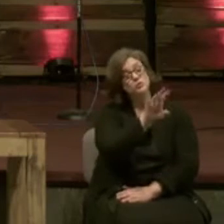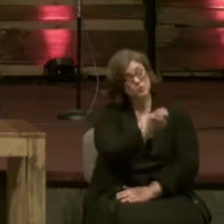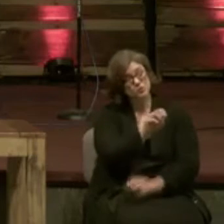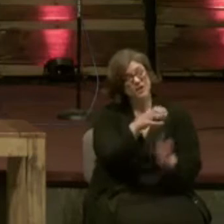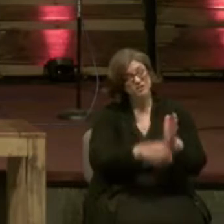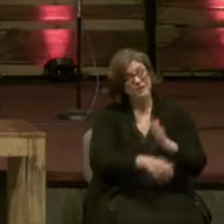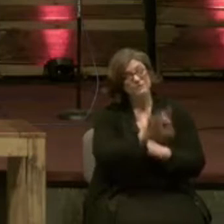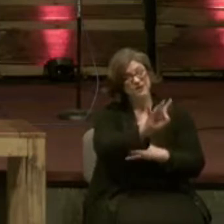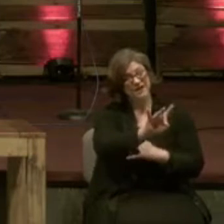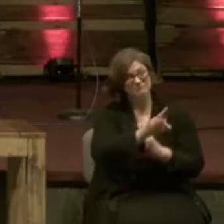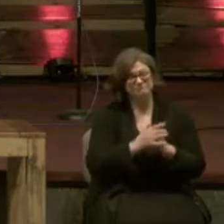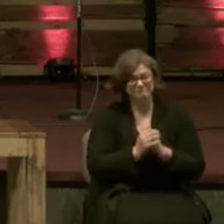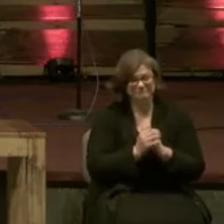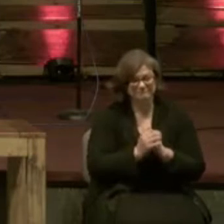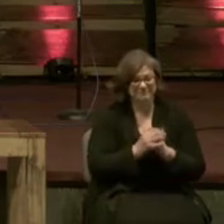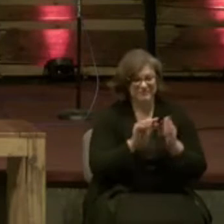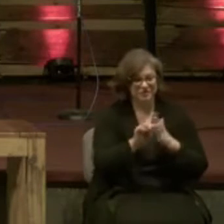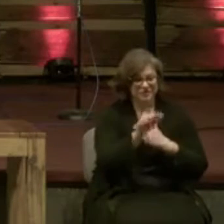verse 11.